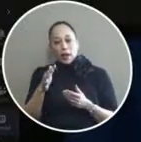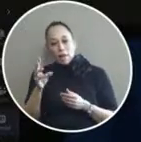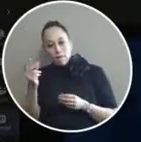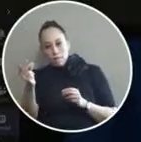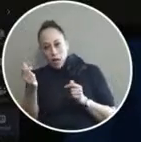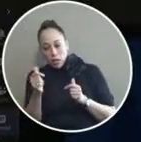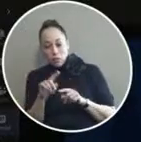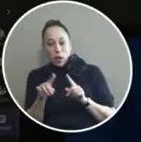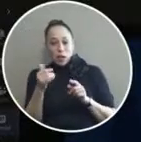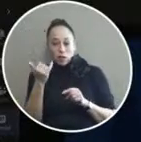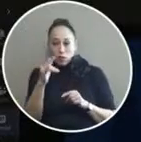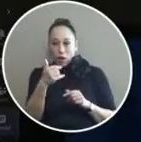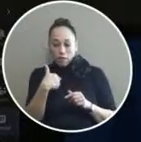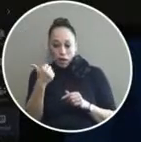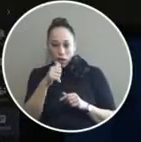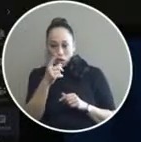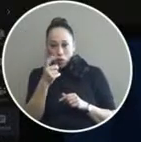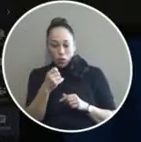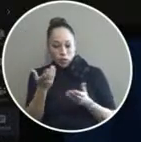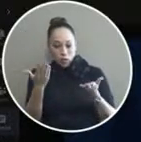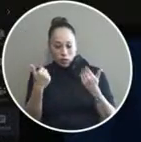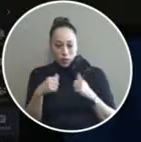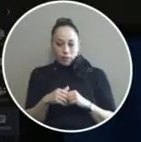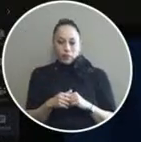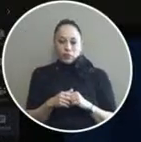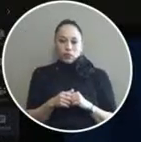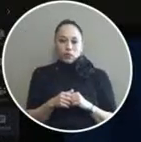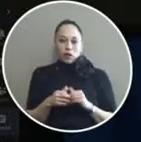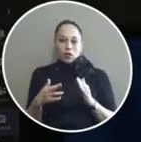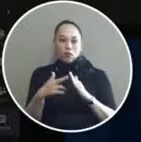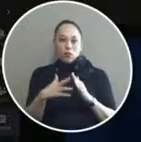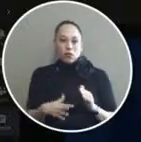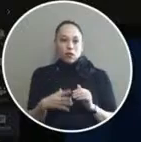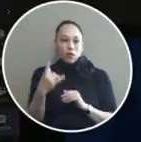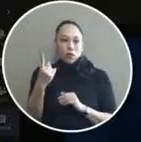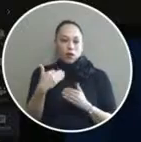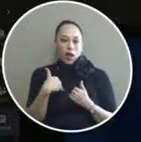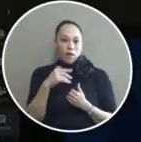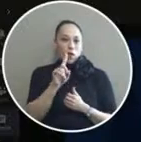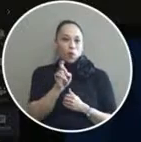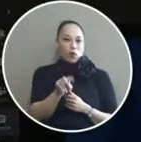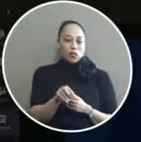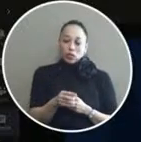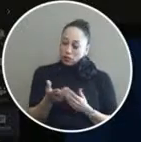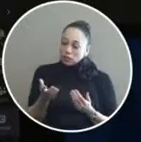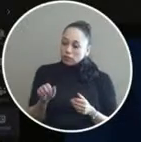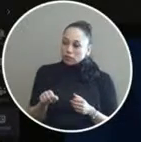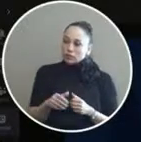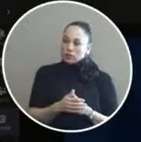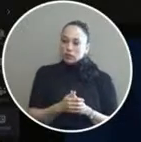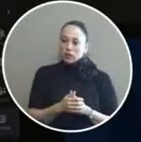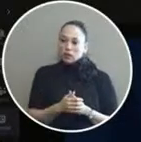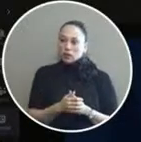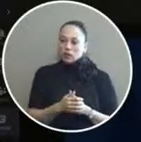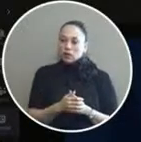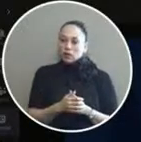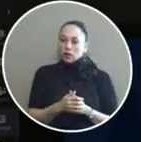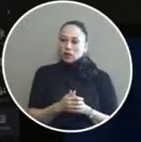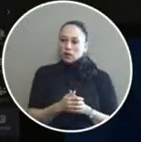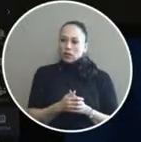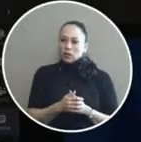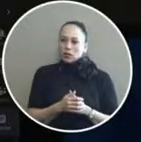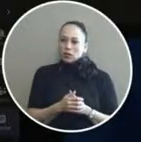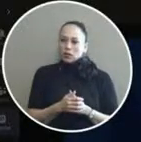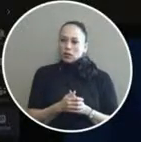open to questions if you have any. Thank you. David, Representative Forsbein has a question. Yes. Mayor, before